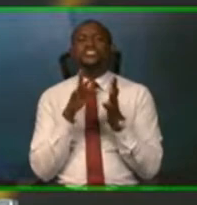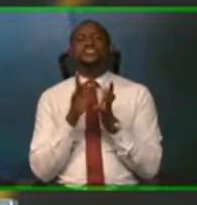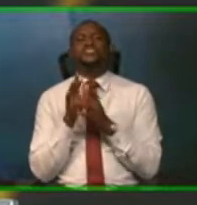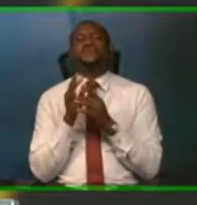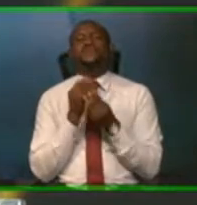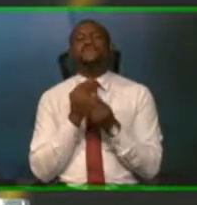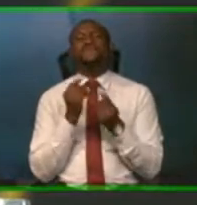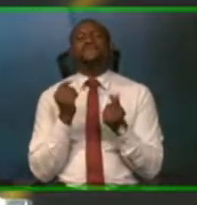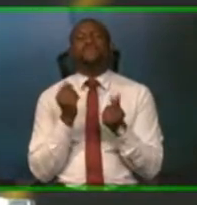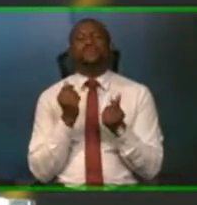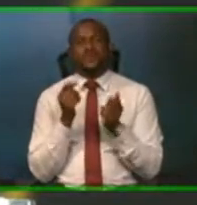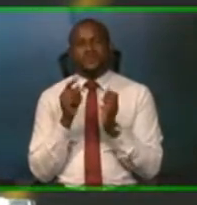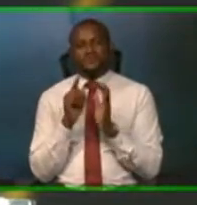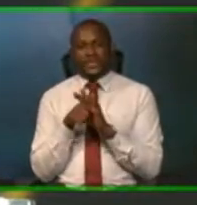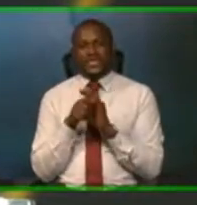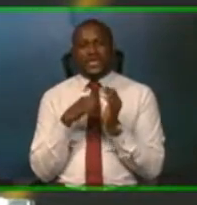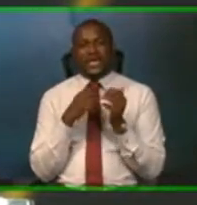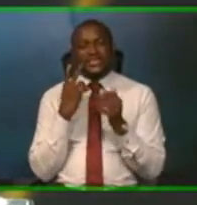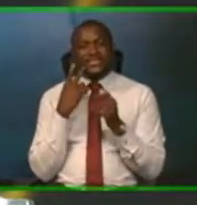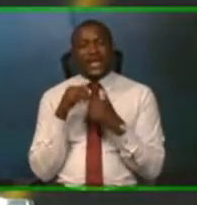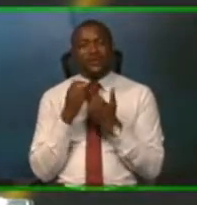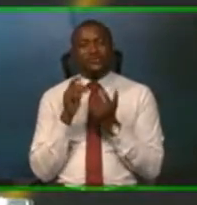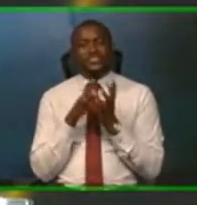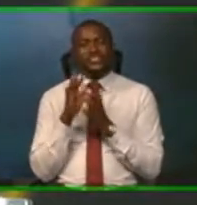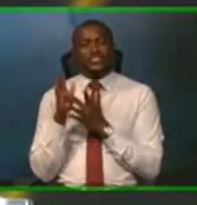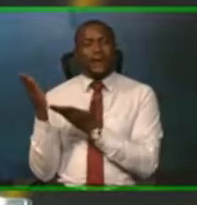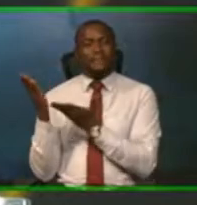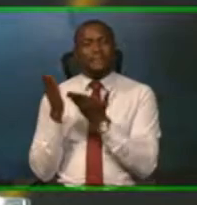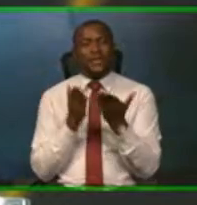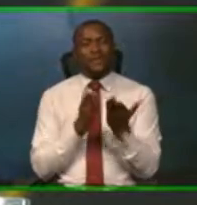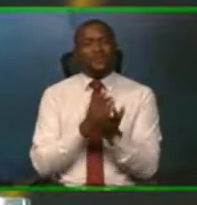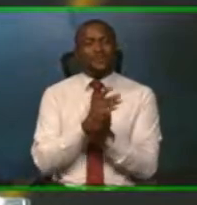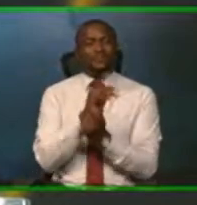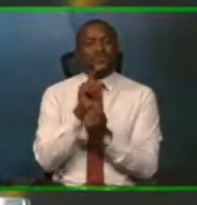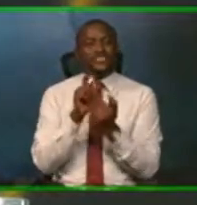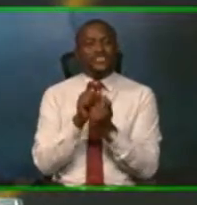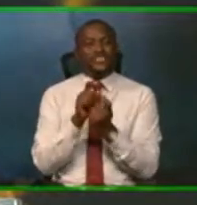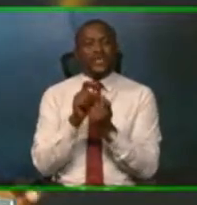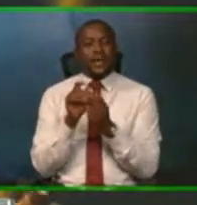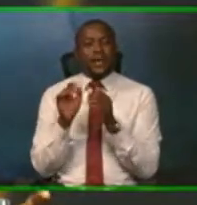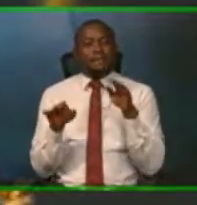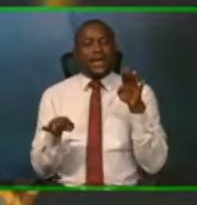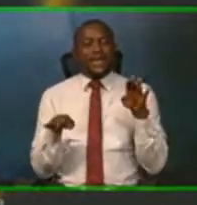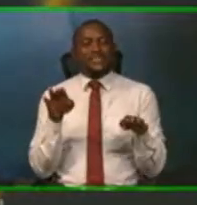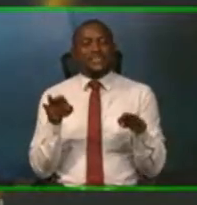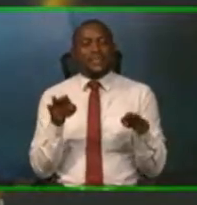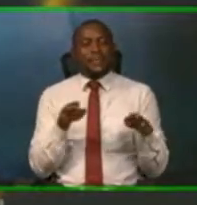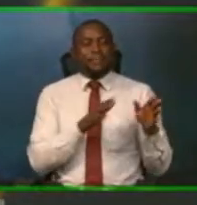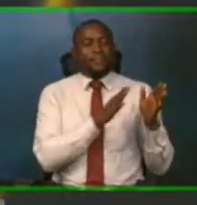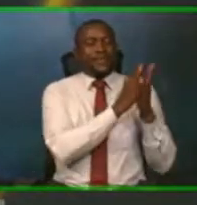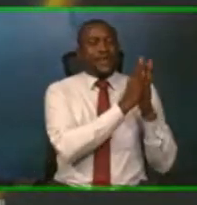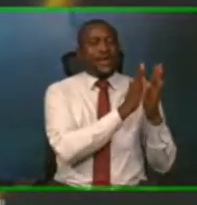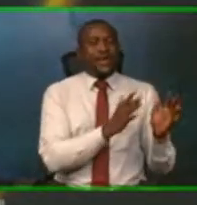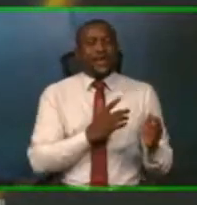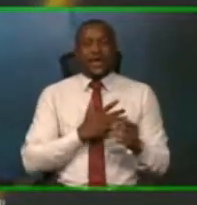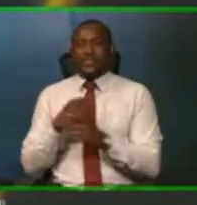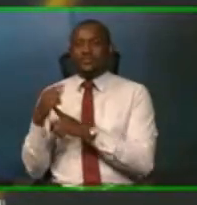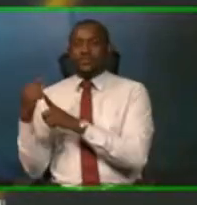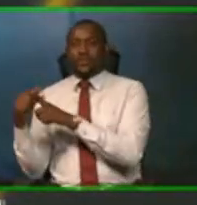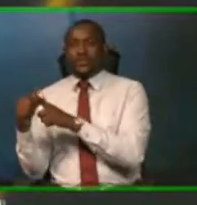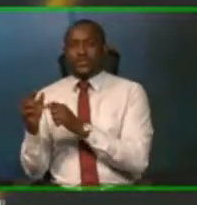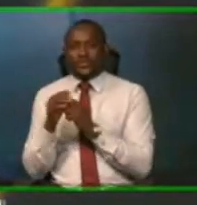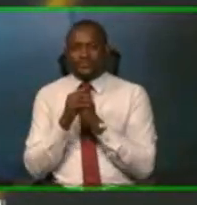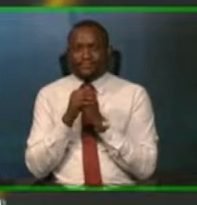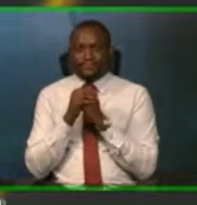and let's see how Jesus brings with precision the balance between the ministry of prayer and of the word. Is